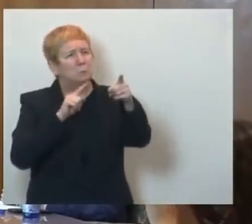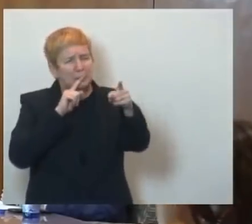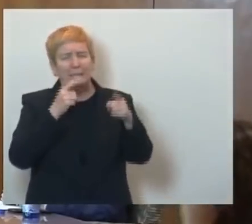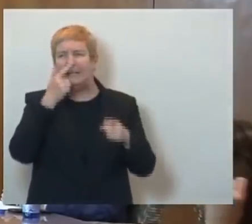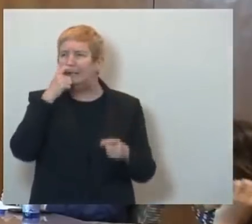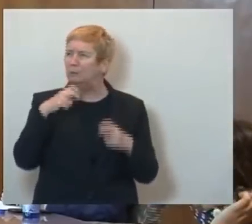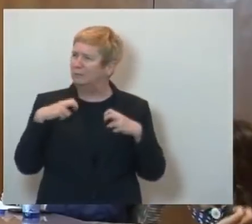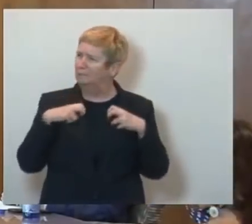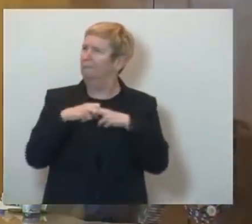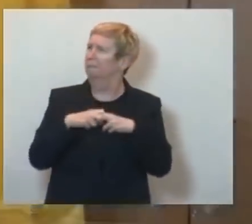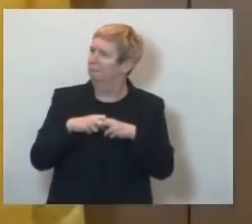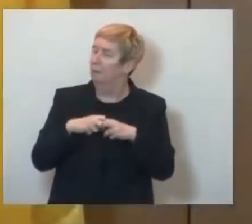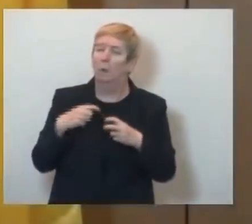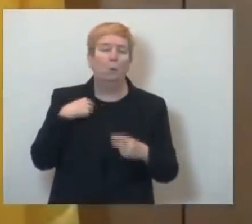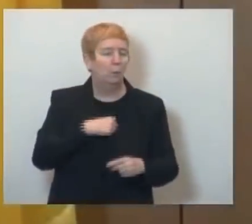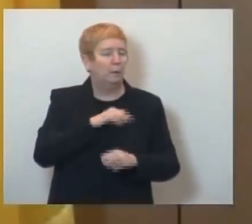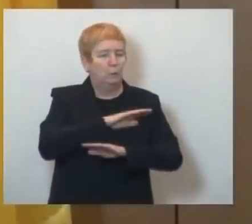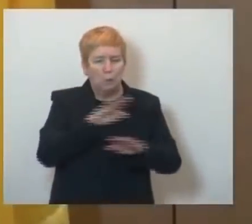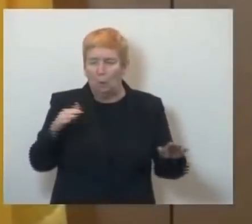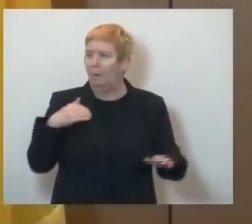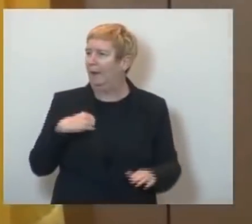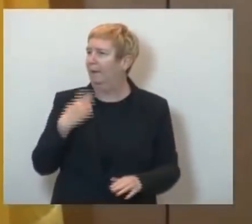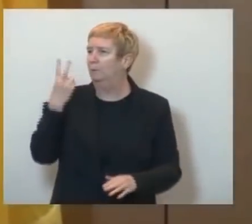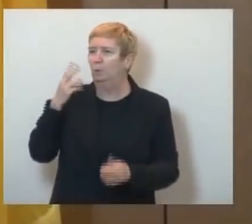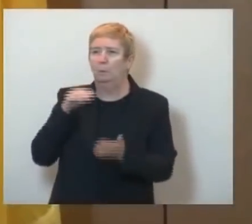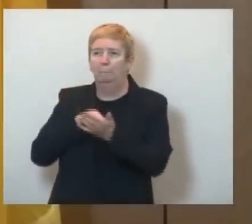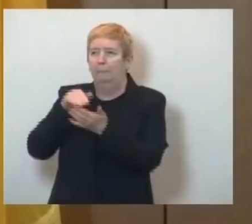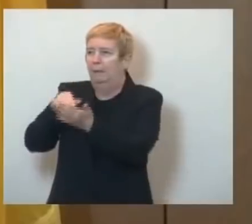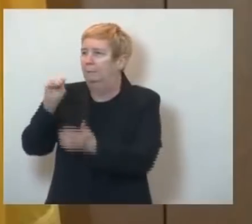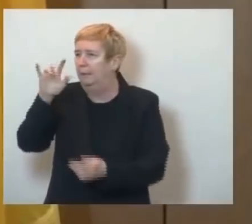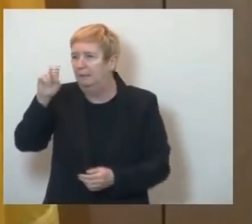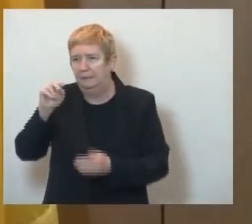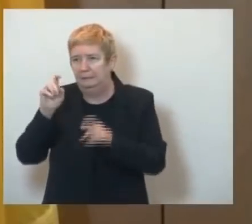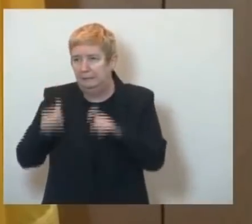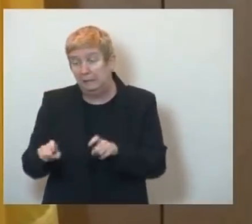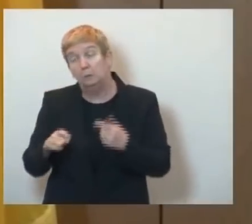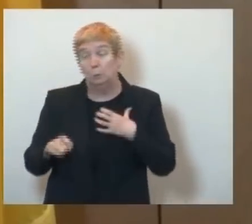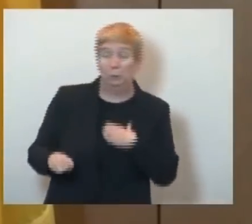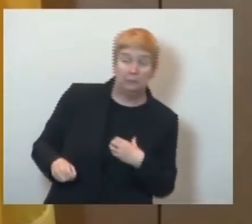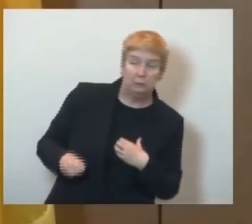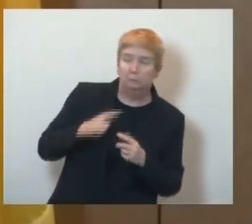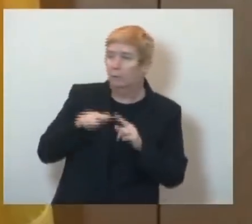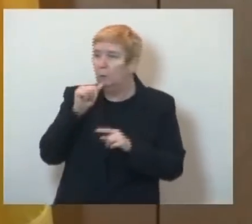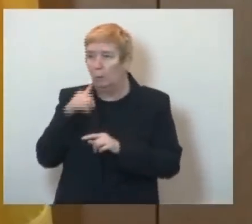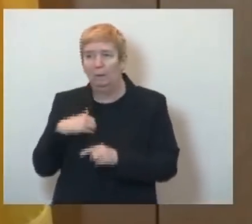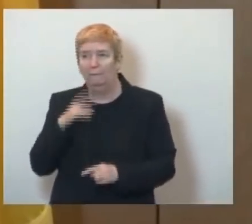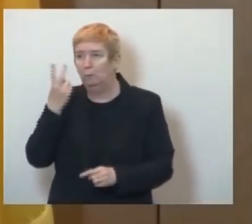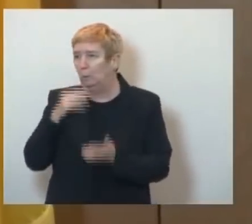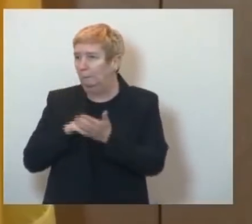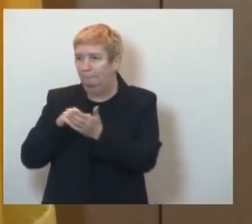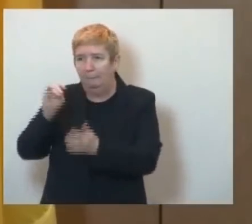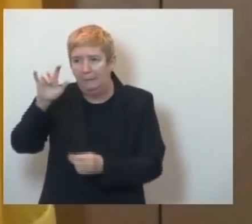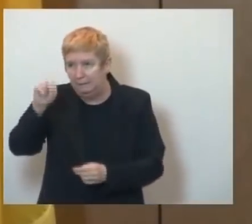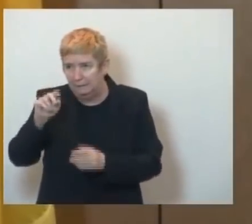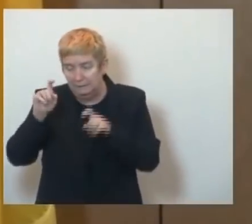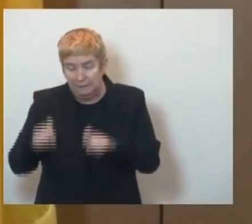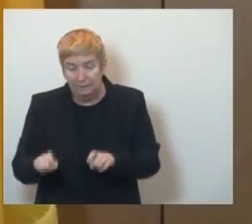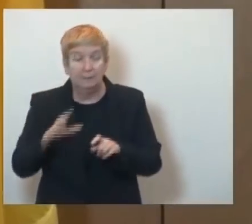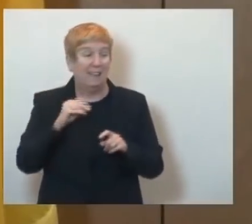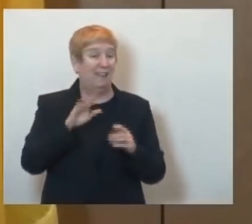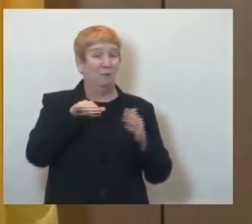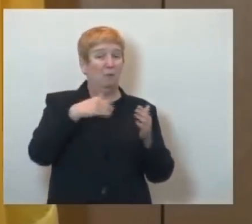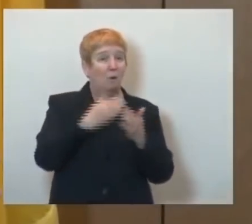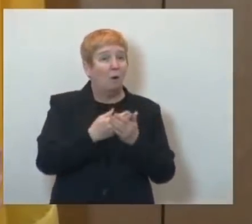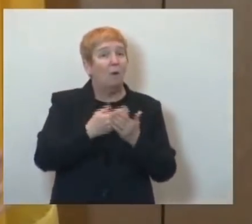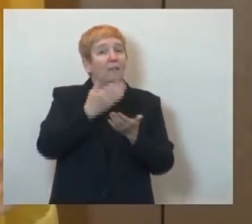not have 2 million tests. I wish, frankly, we did. And all of the scientific evidence would